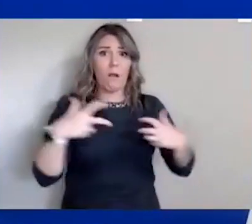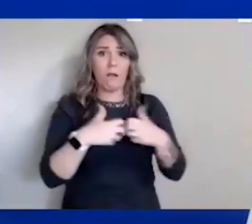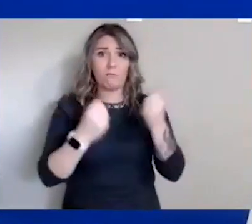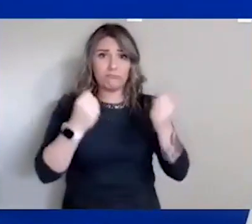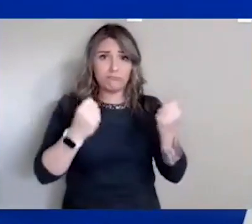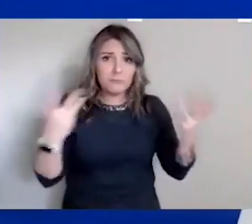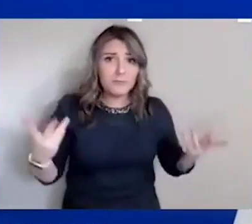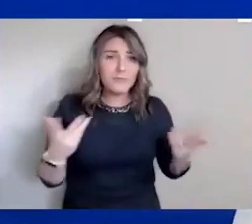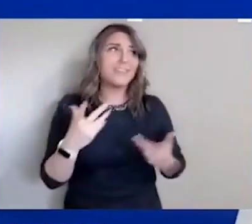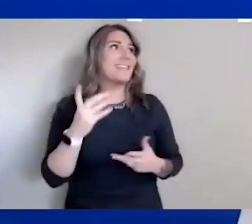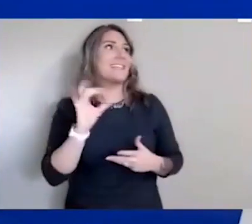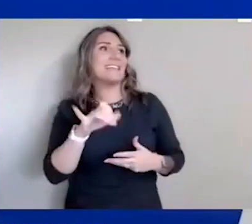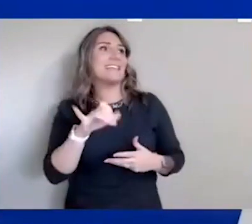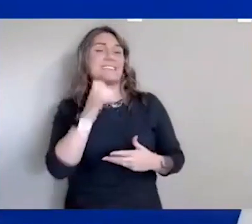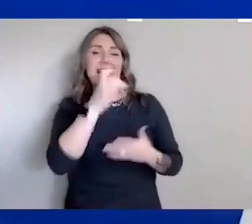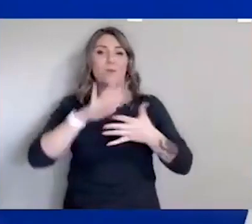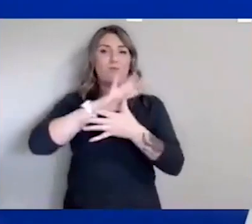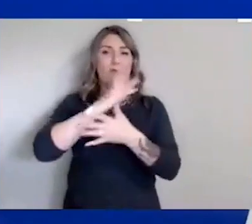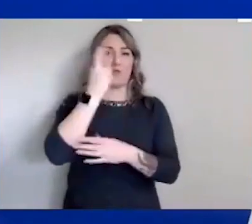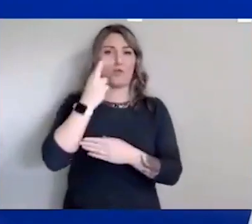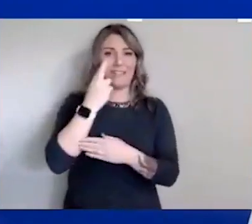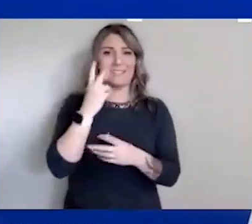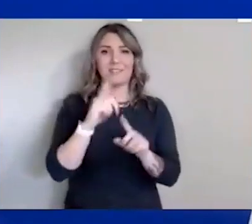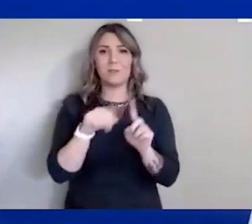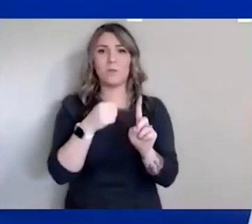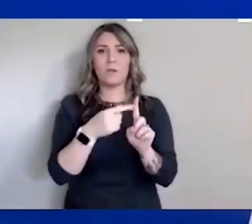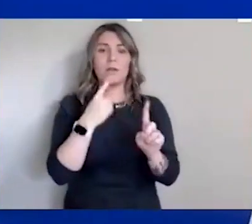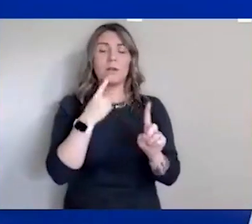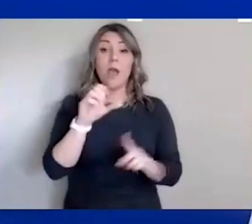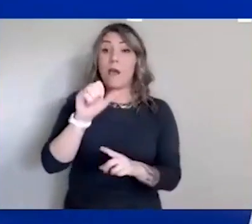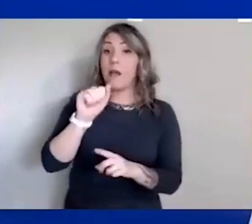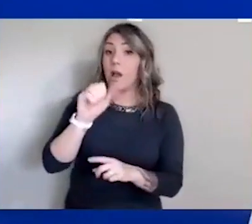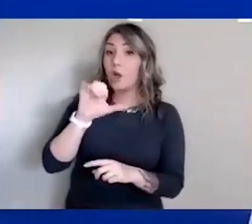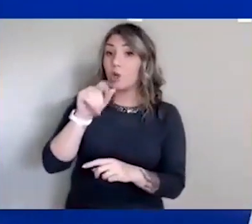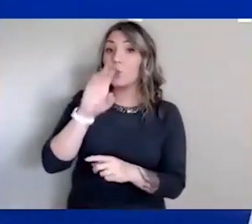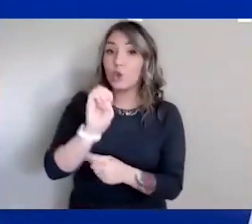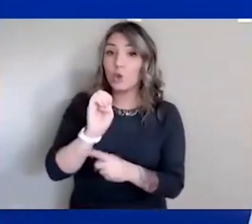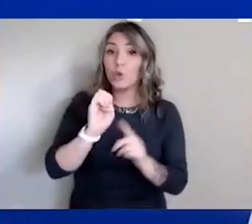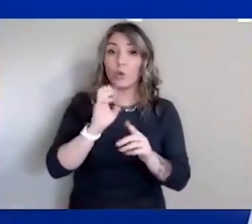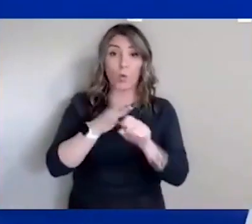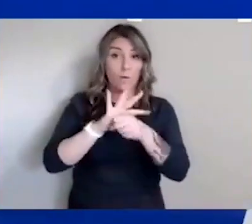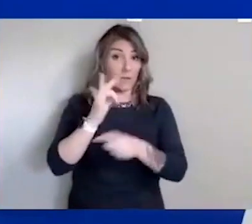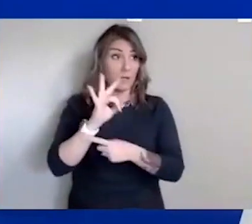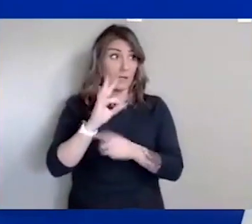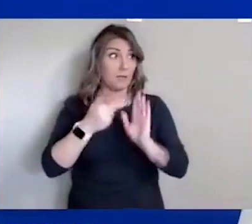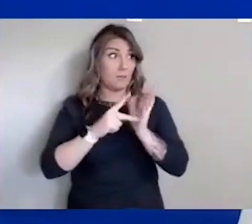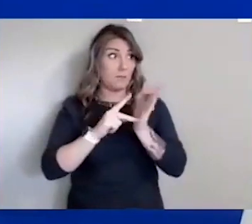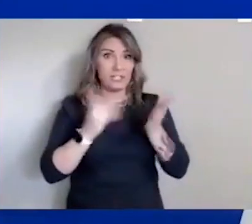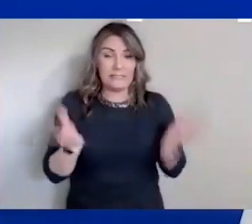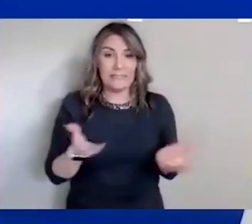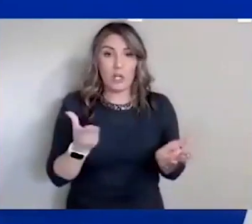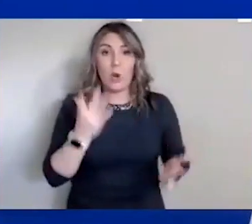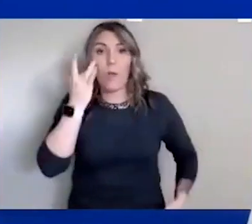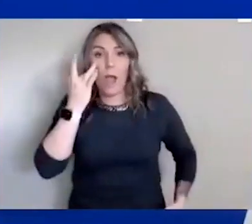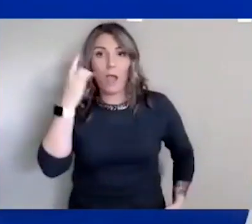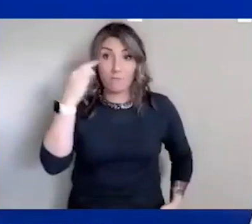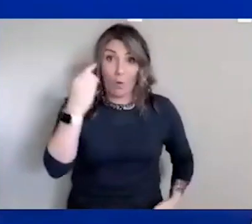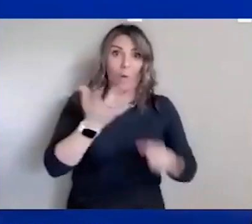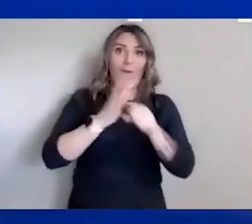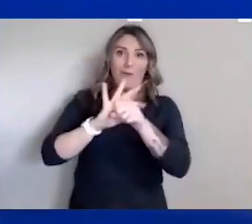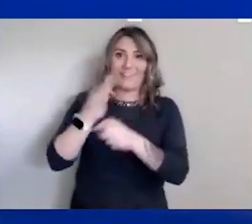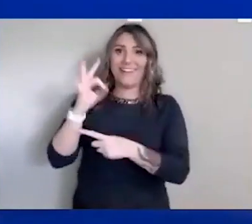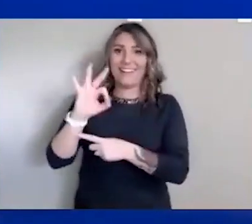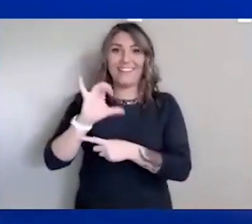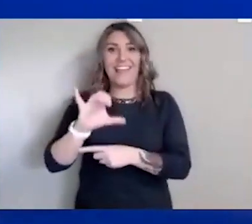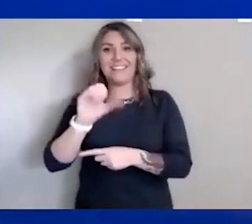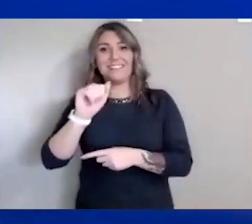into the hospital. When we say you're acutely ill with COVID-19, it's because you're here and you need to be in the hospital because of COVID-19. That's what we counted as acute infection. That's what we